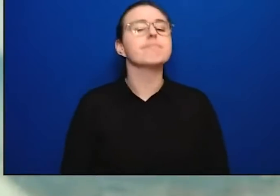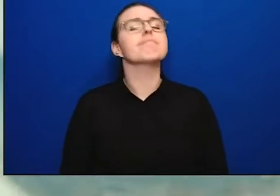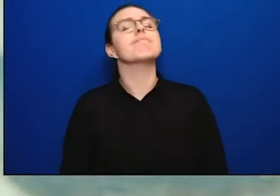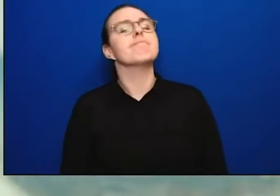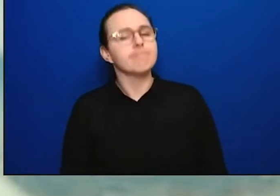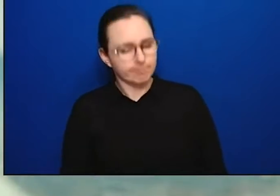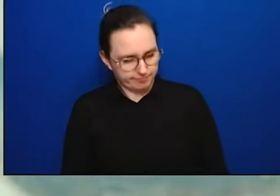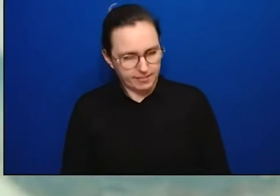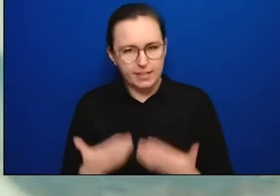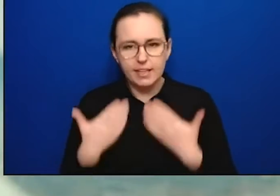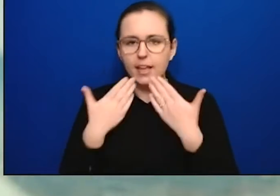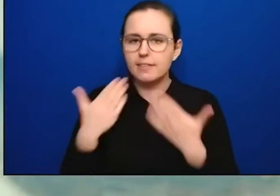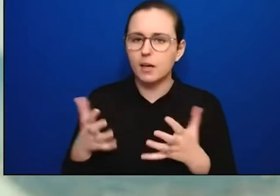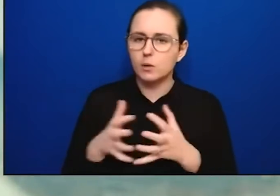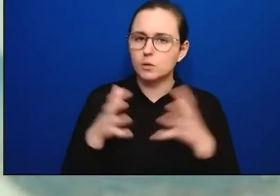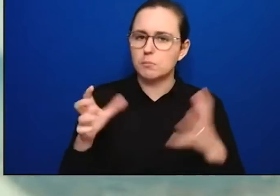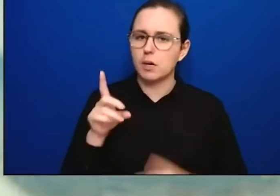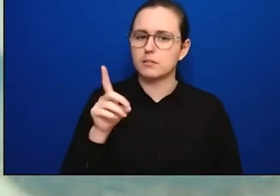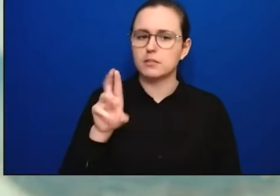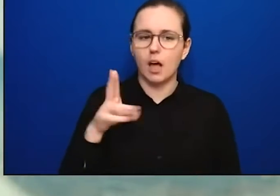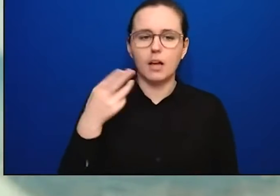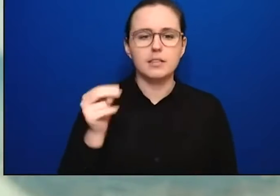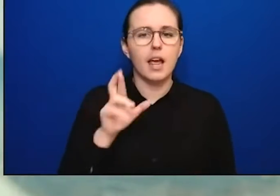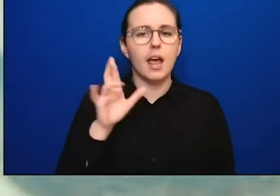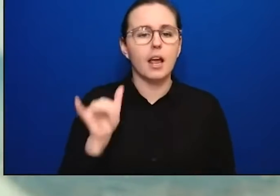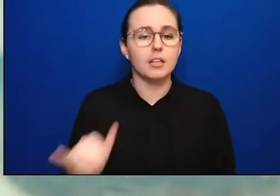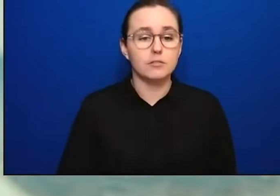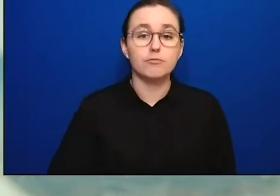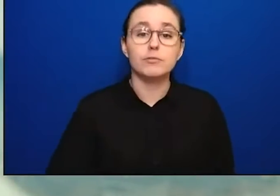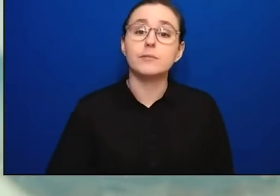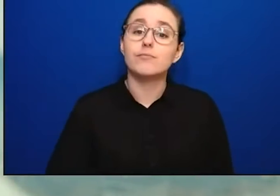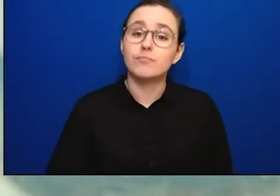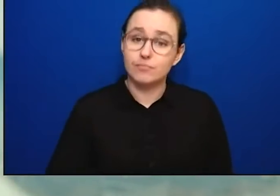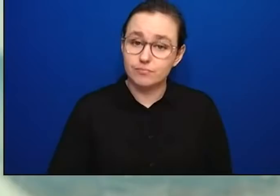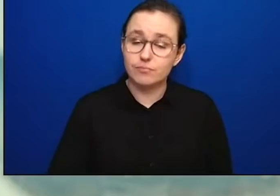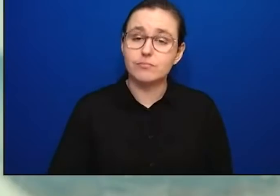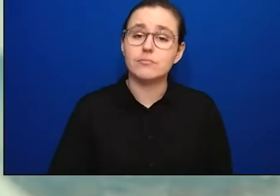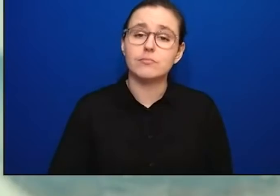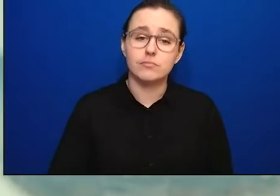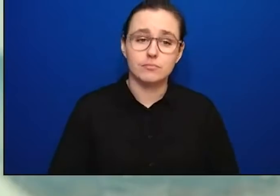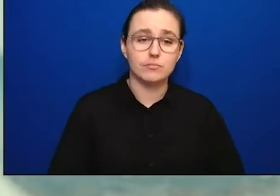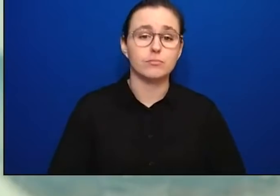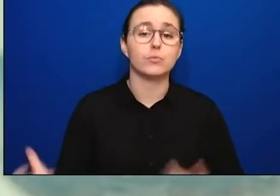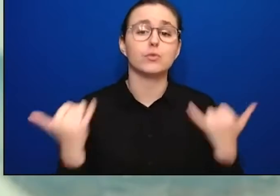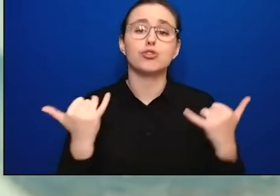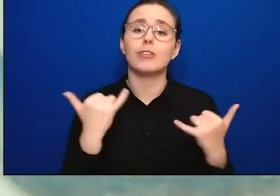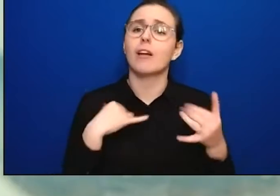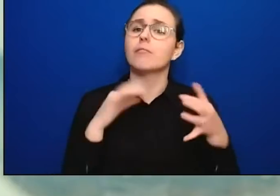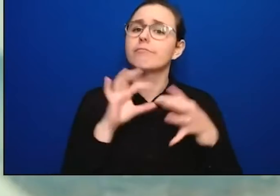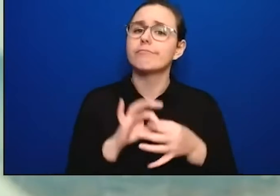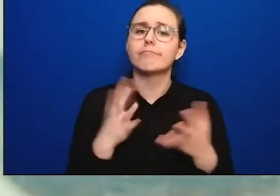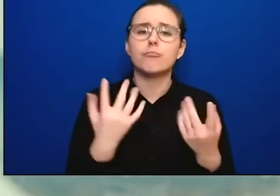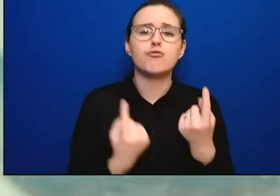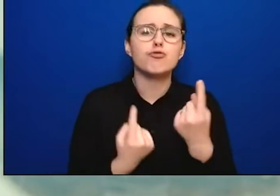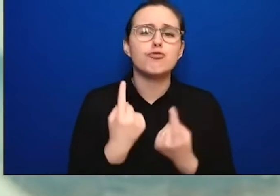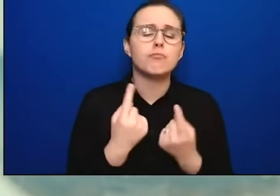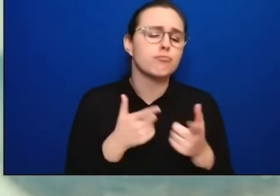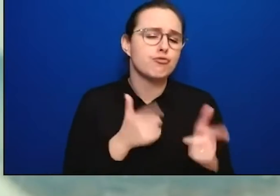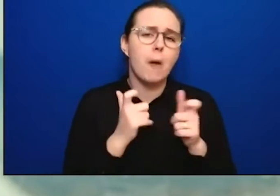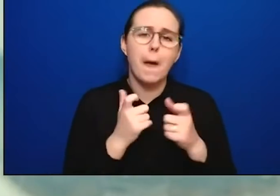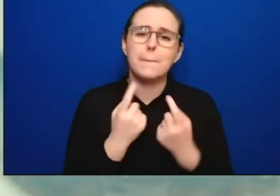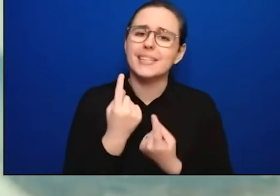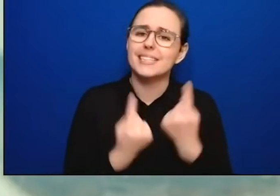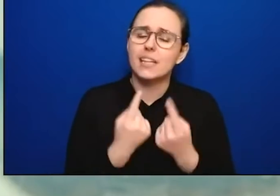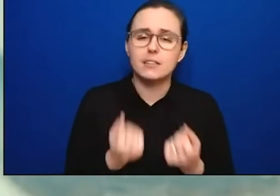Over to Minister Dix. Thank you very much, Dr. Henry. Today I'll be providing an update on rapid test inventory